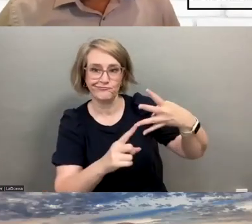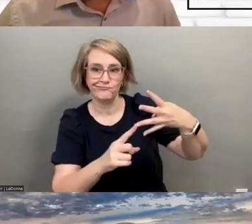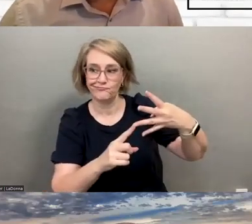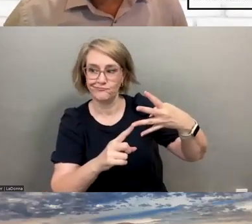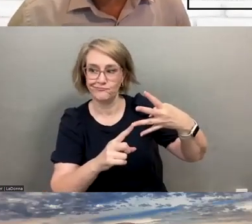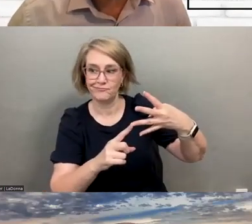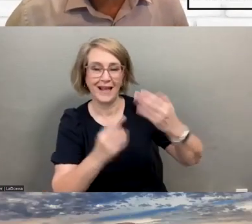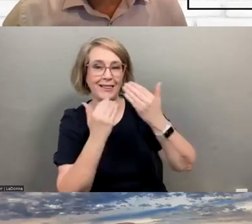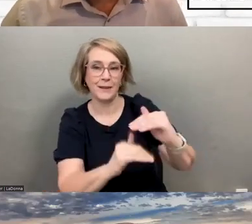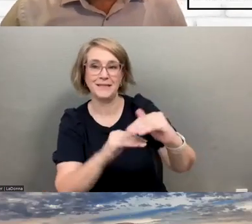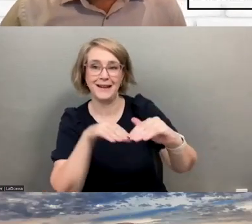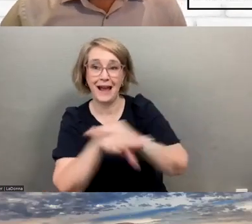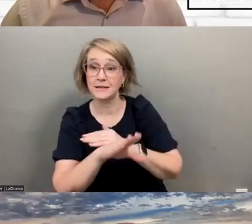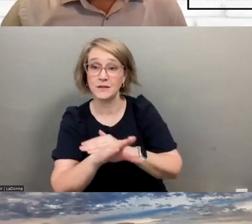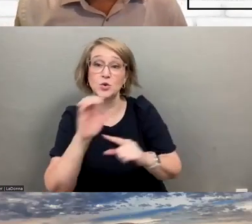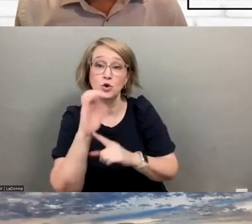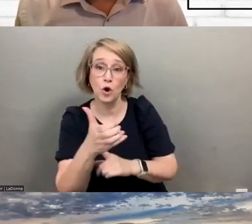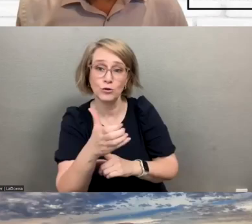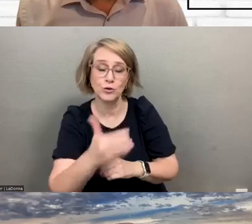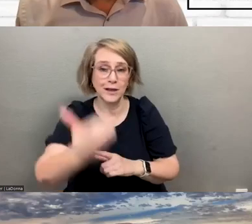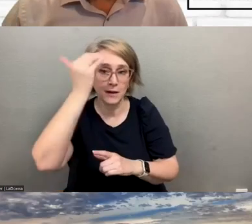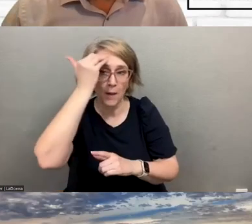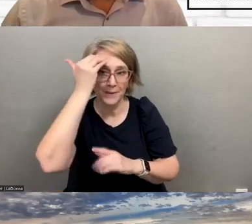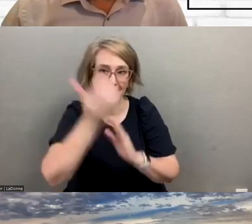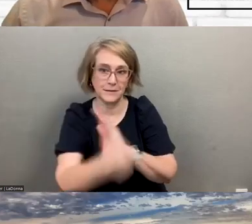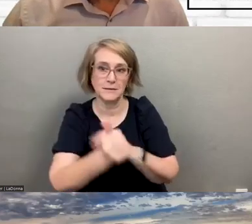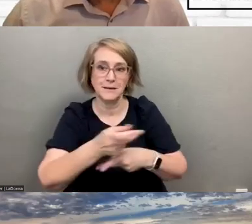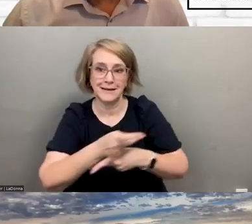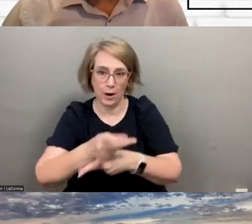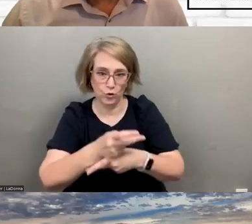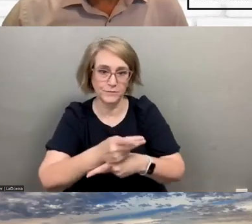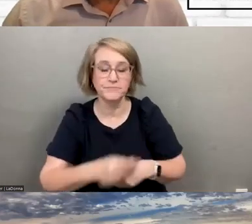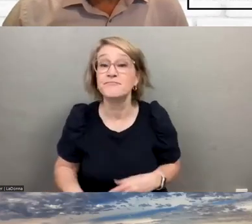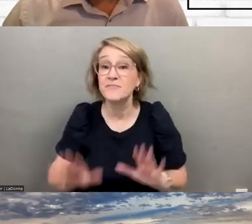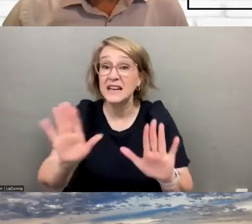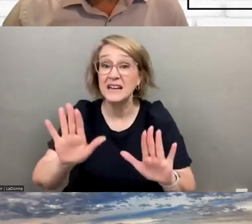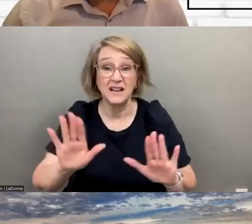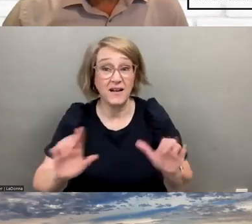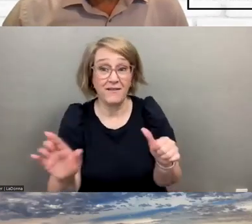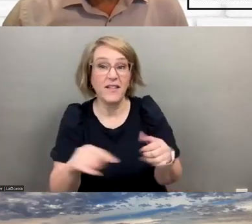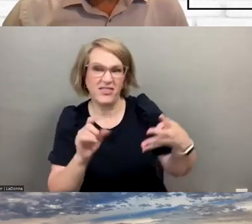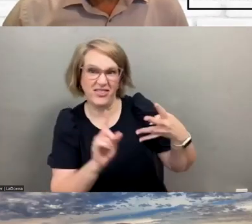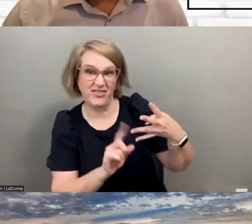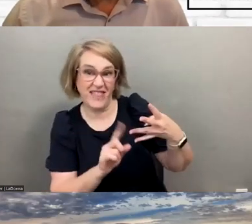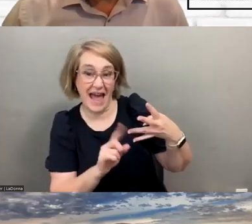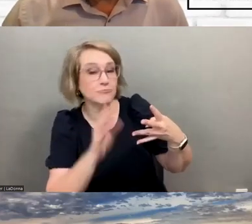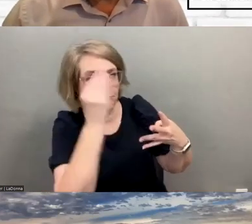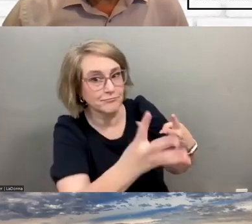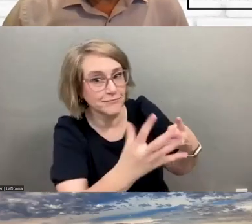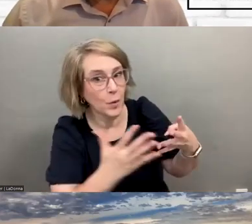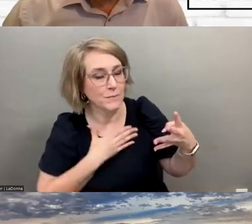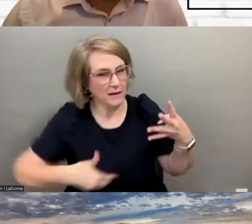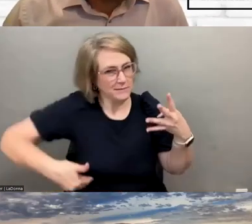answer is C, limited access to culturally competent care. Yeah. And full disclosure here, C was what I